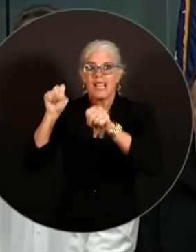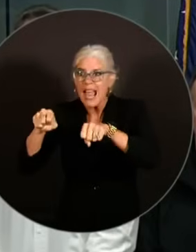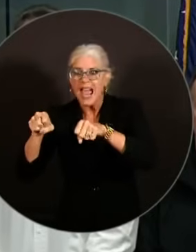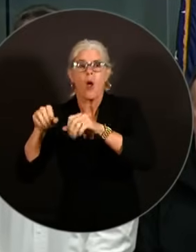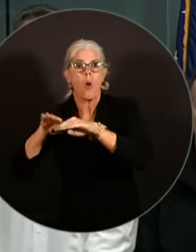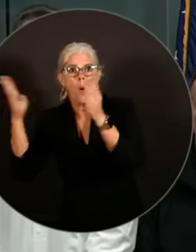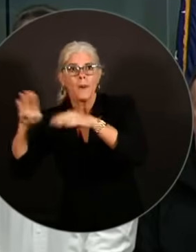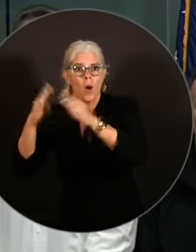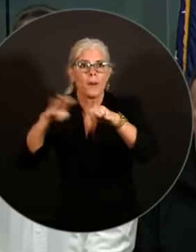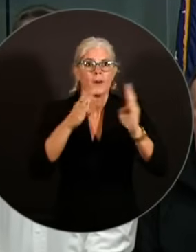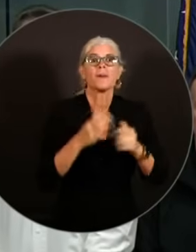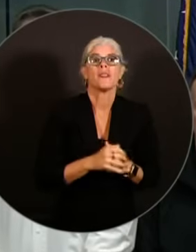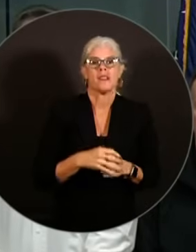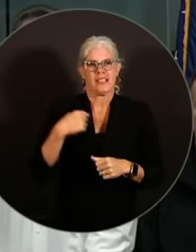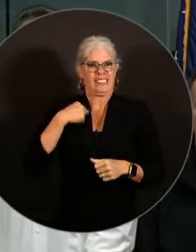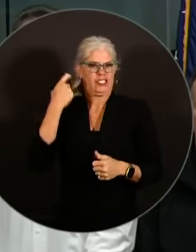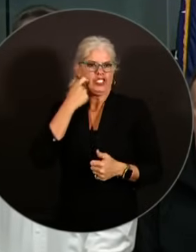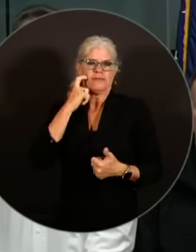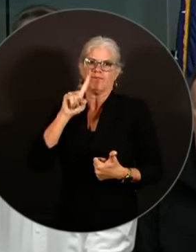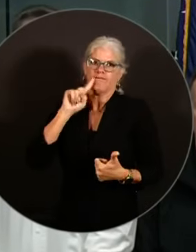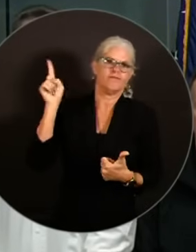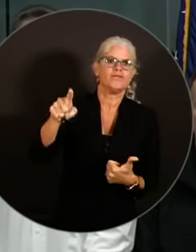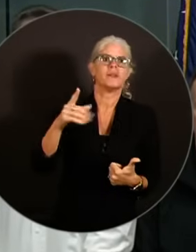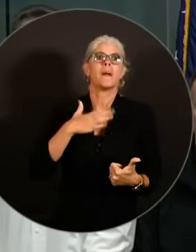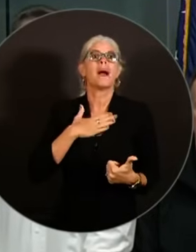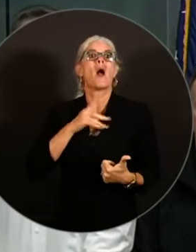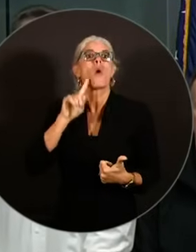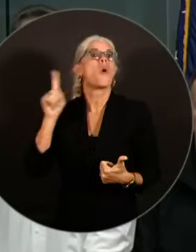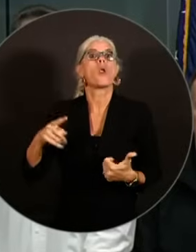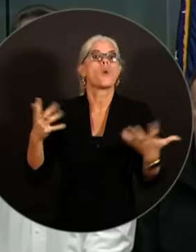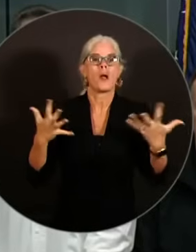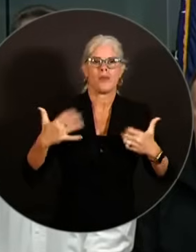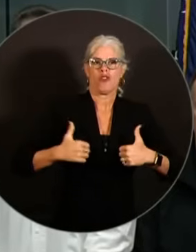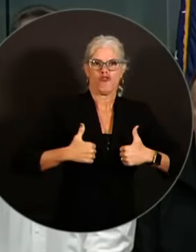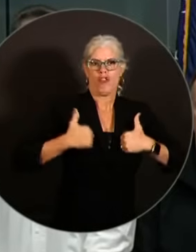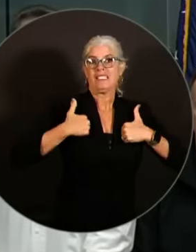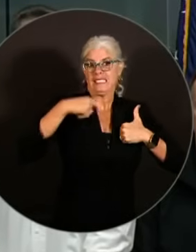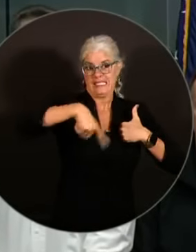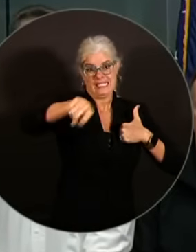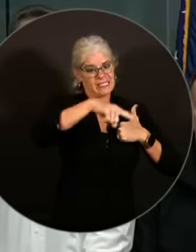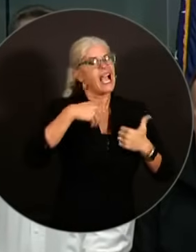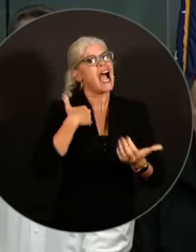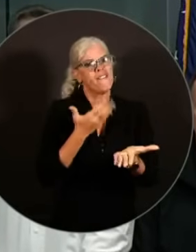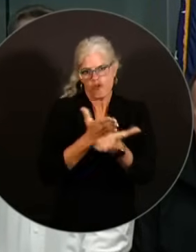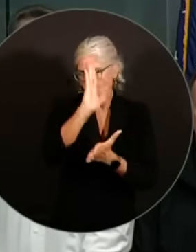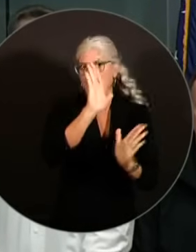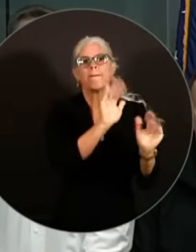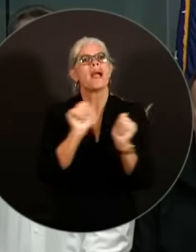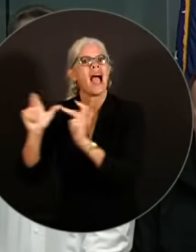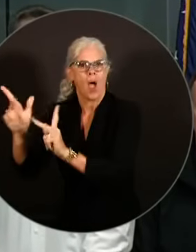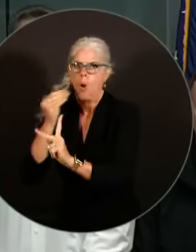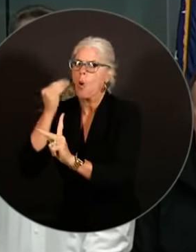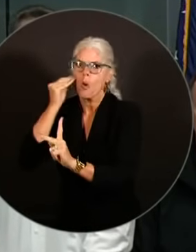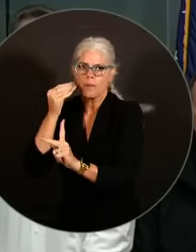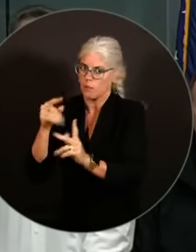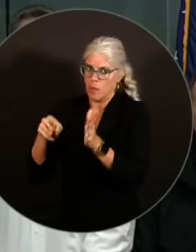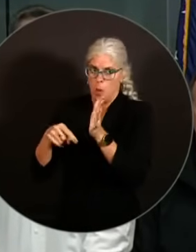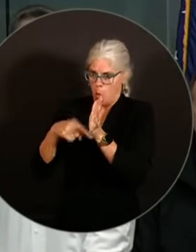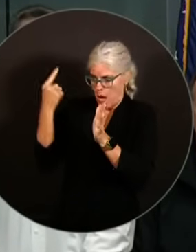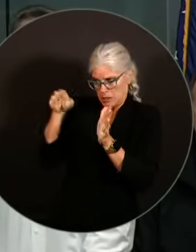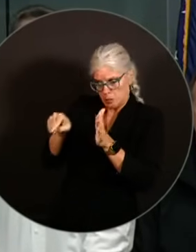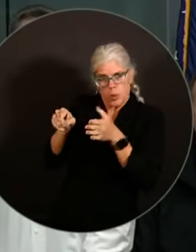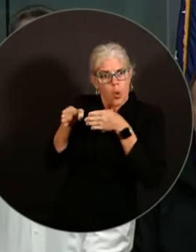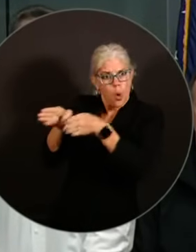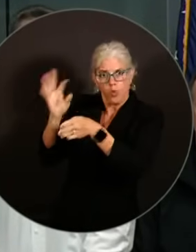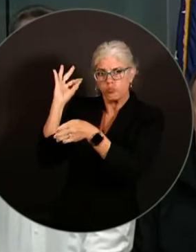put in my executive order, residents have a right to be back into their homes as soon as the roadways are deemed safe. In